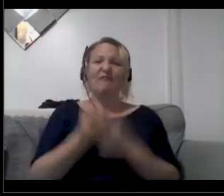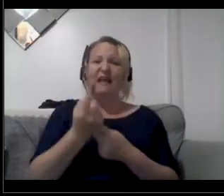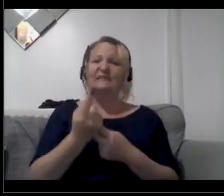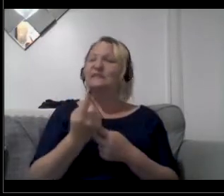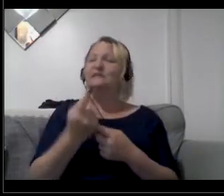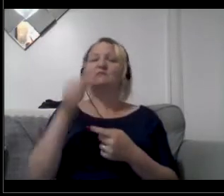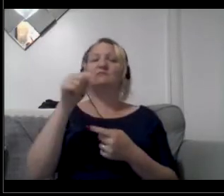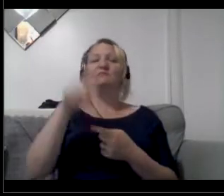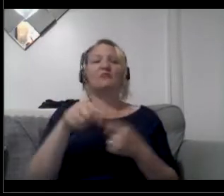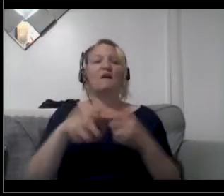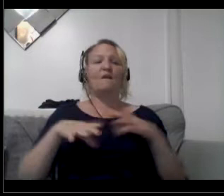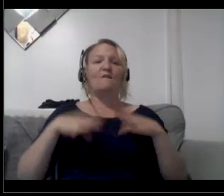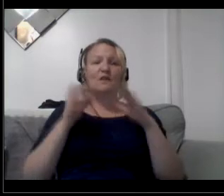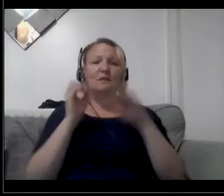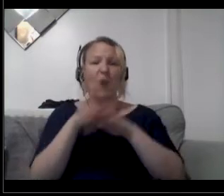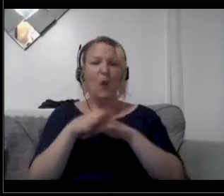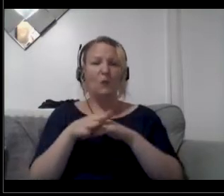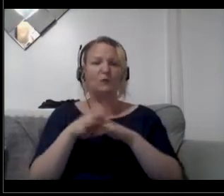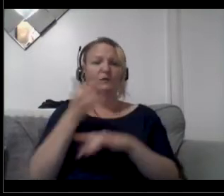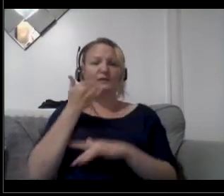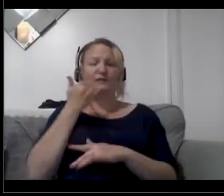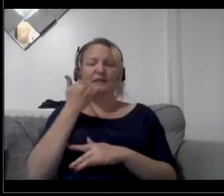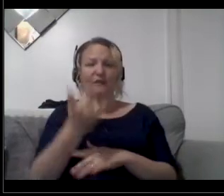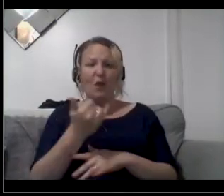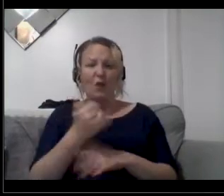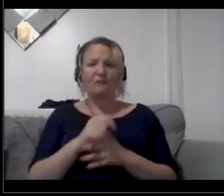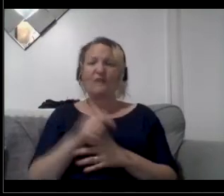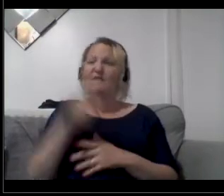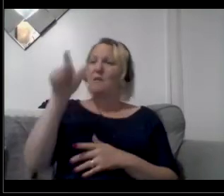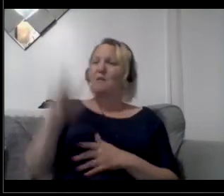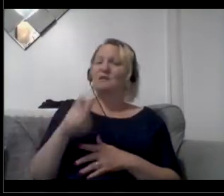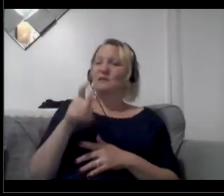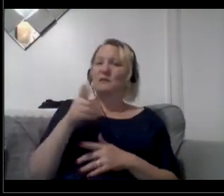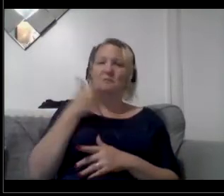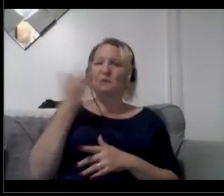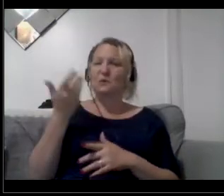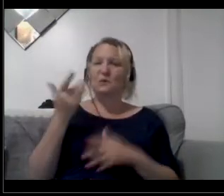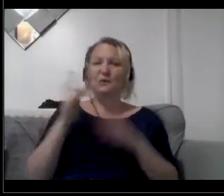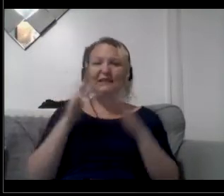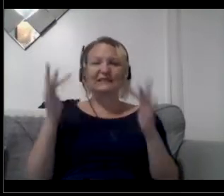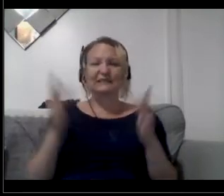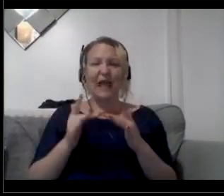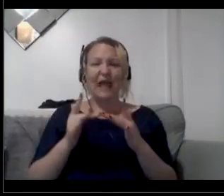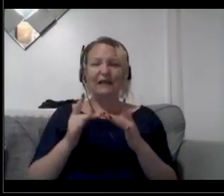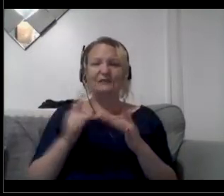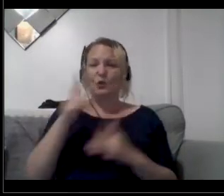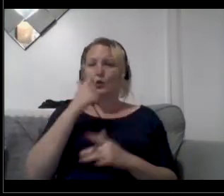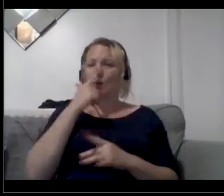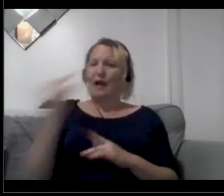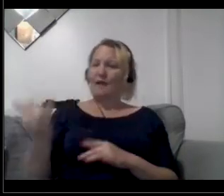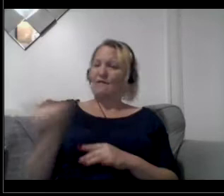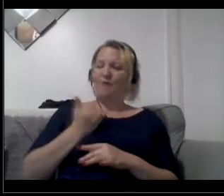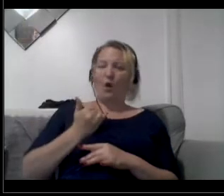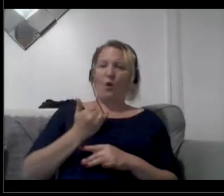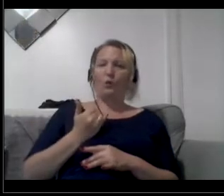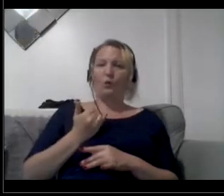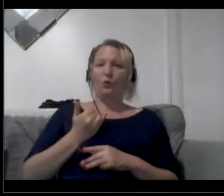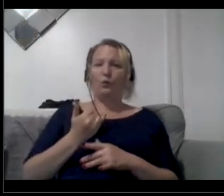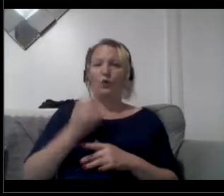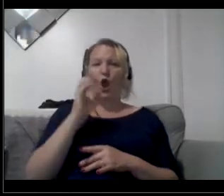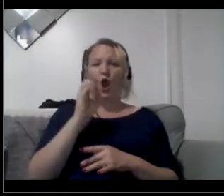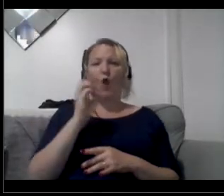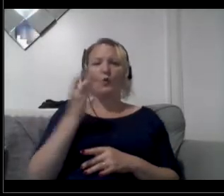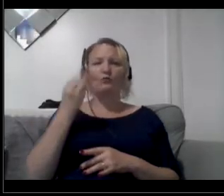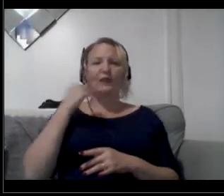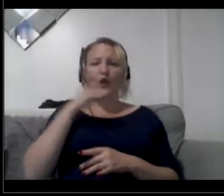who doesn't have internet access, please do let them know that they're also able to call us. They can just simply give us a ring on